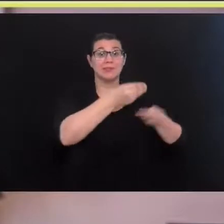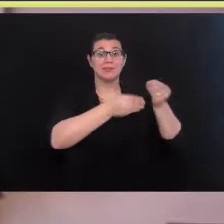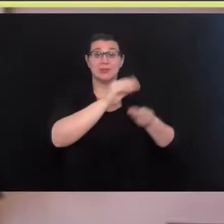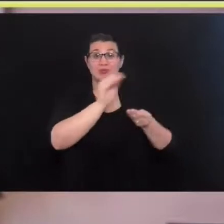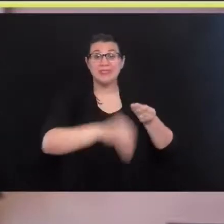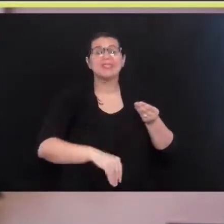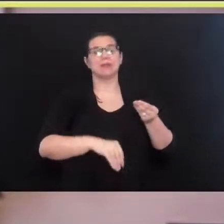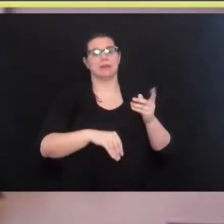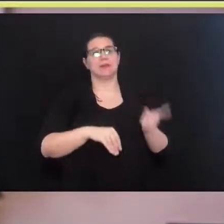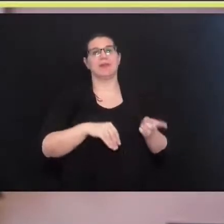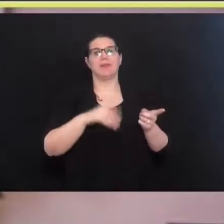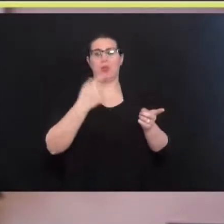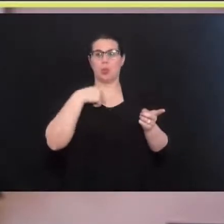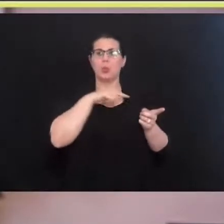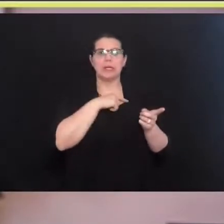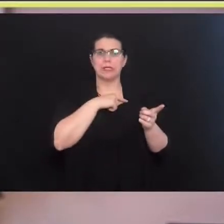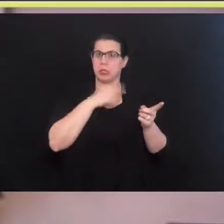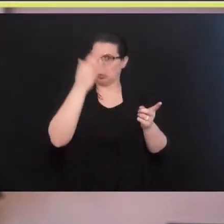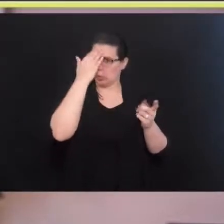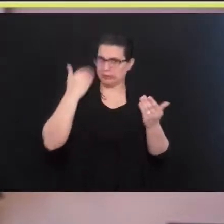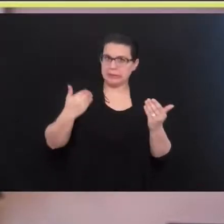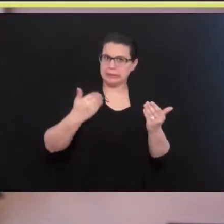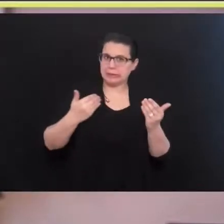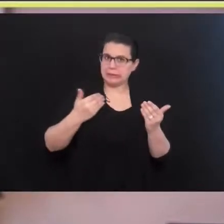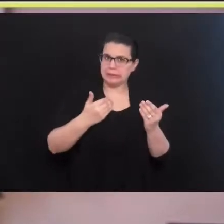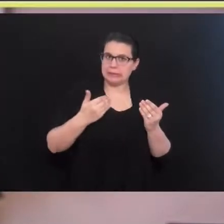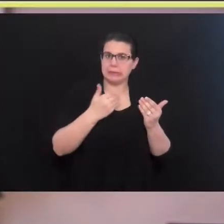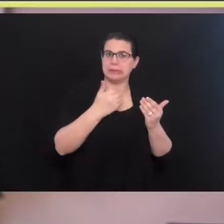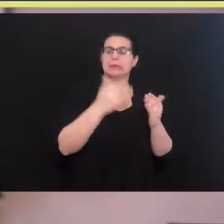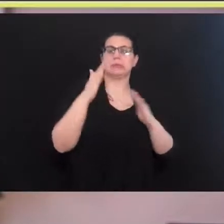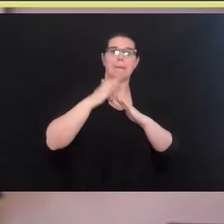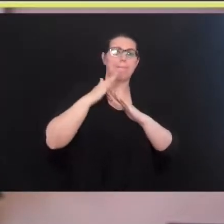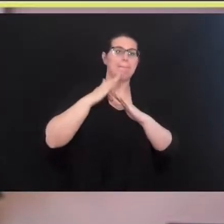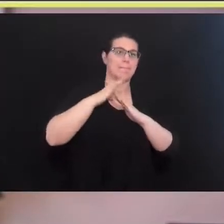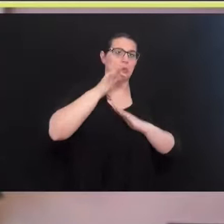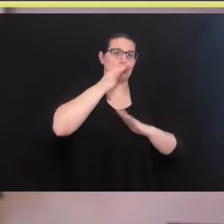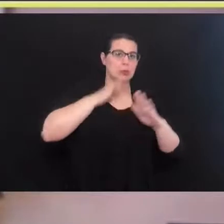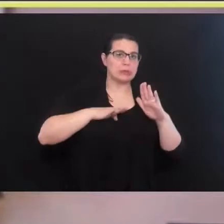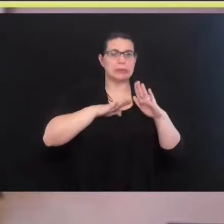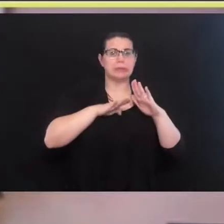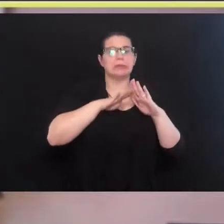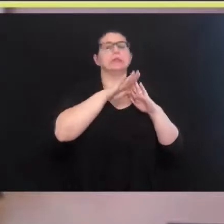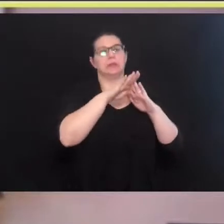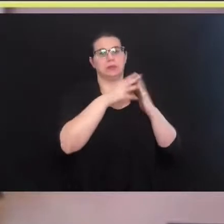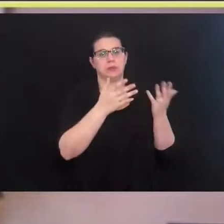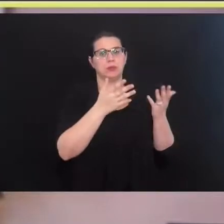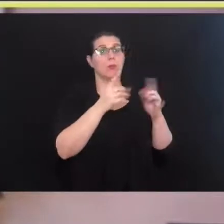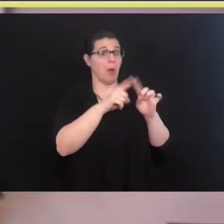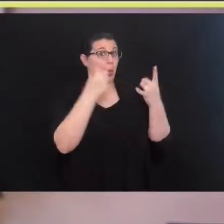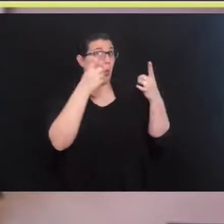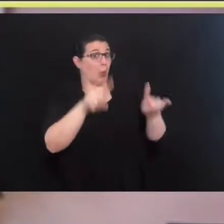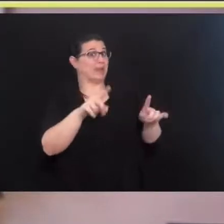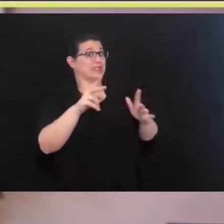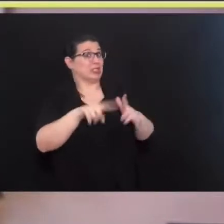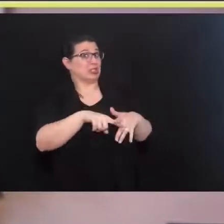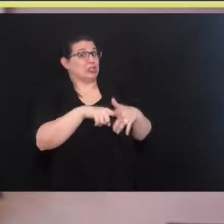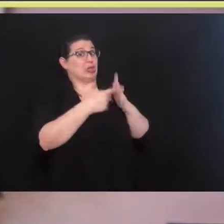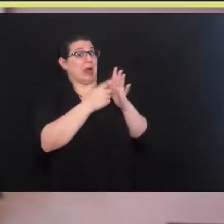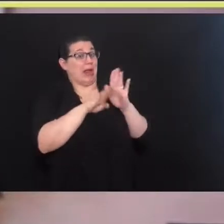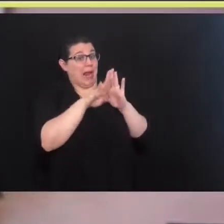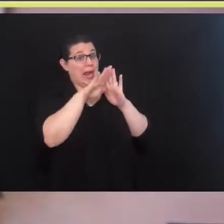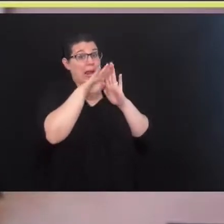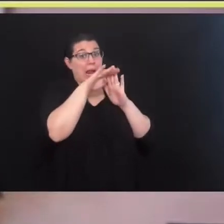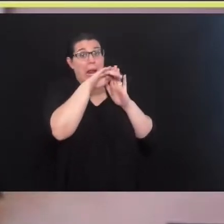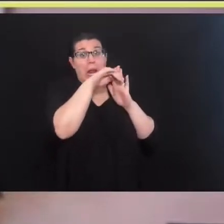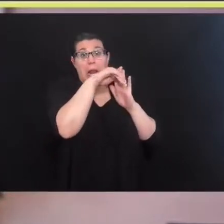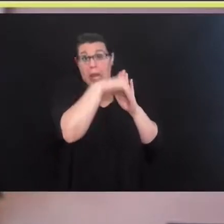the sort of, we talk about this inverted V, the top of the peak. But even when we start to see that come down some, then